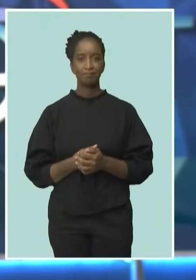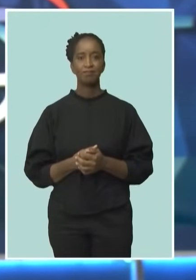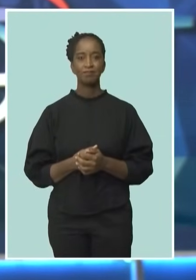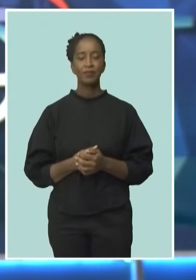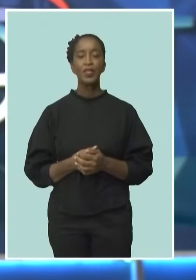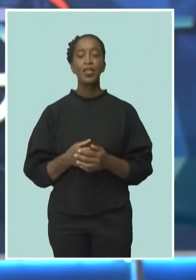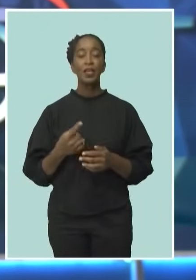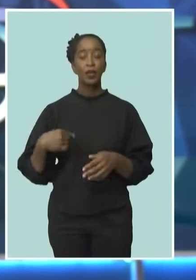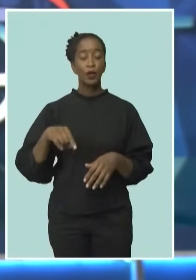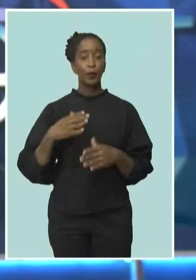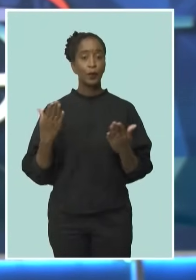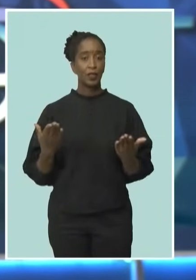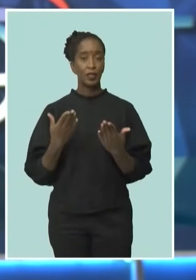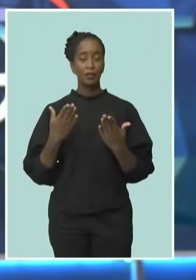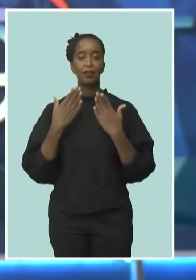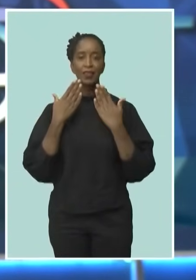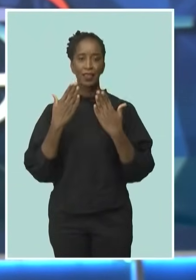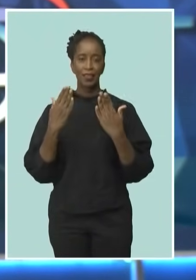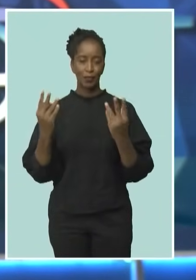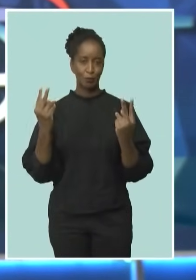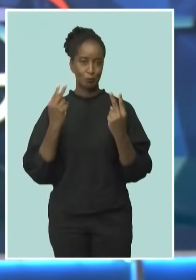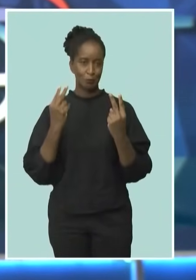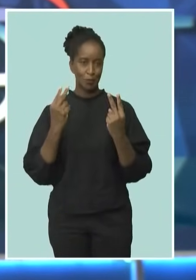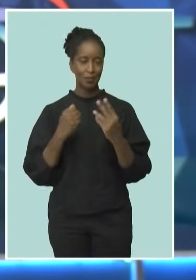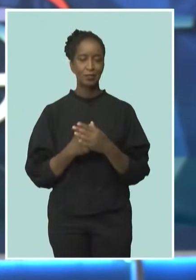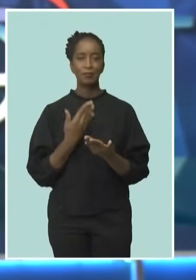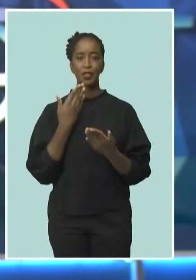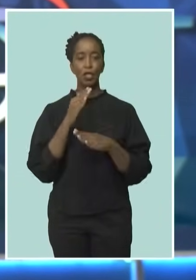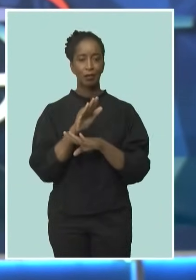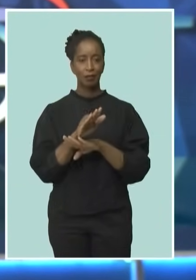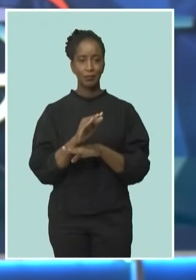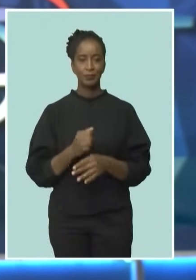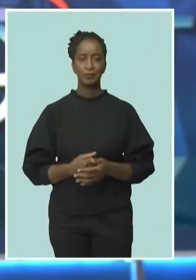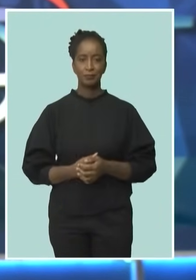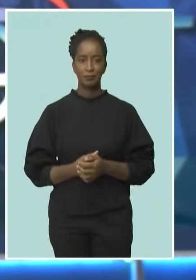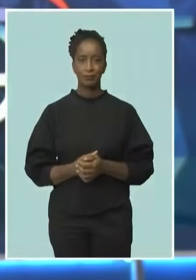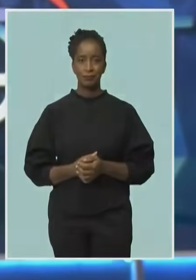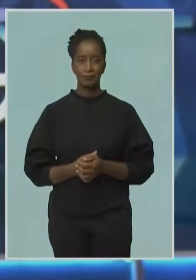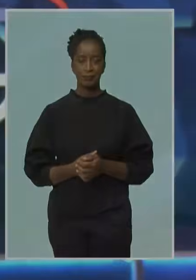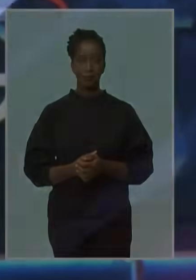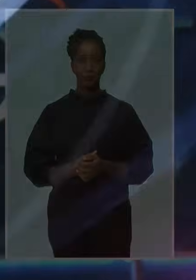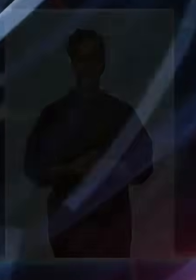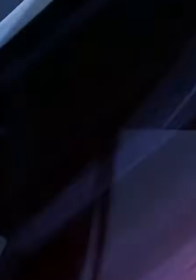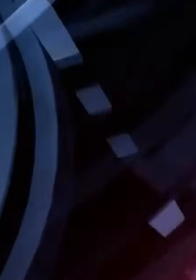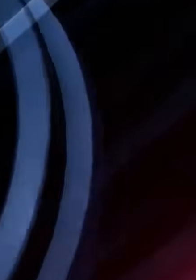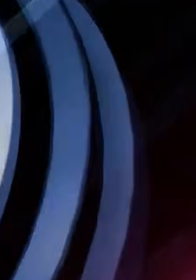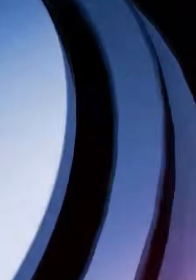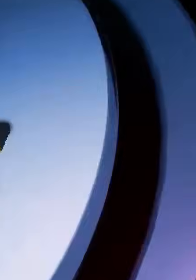tonight. On behalf of the entire team, thank you so much for tuning in. Good night.